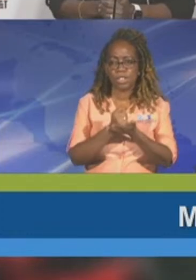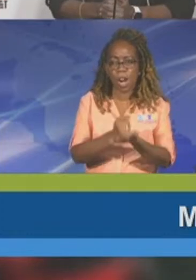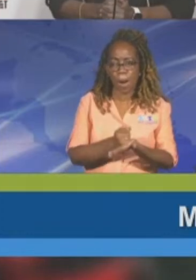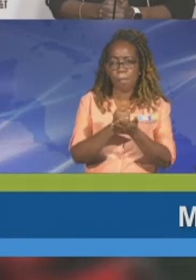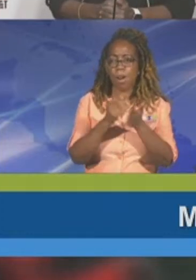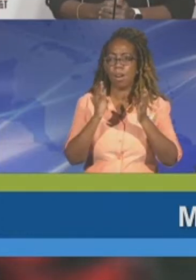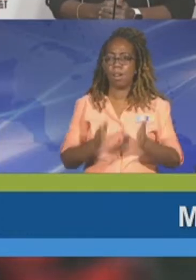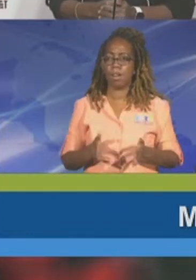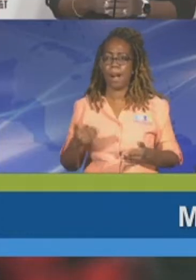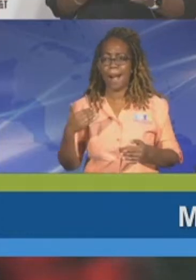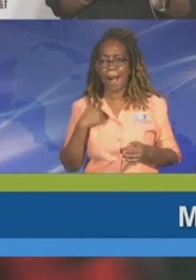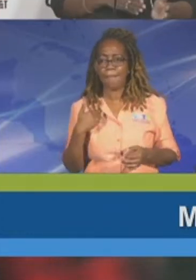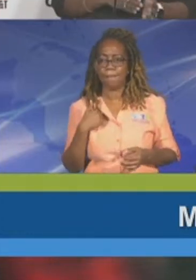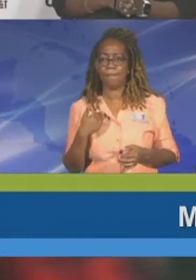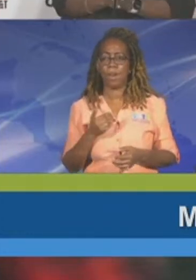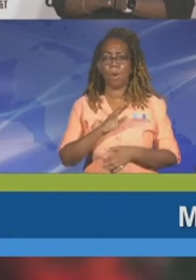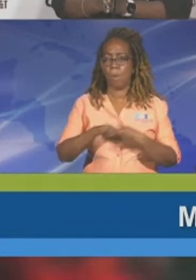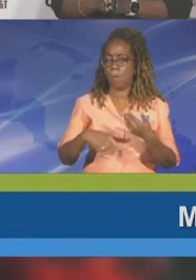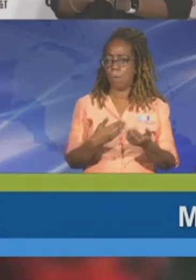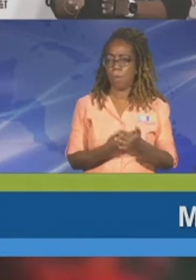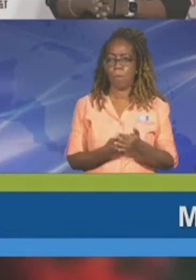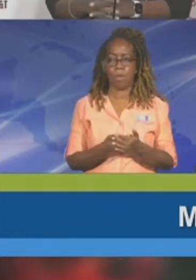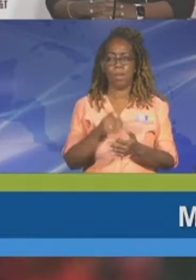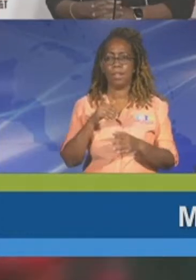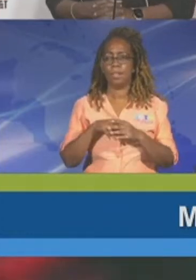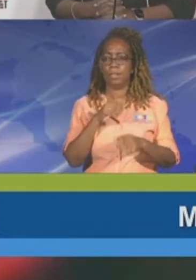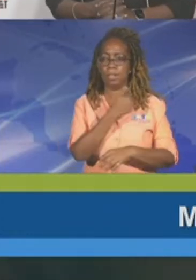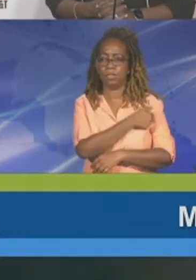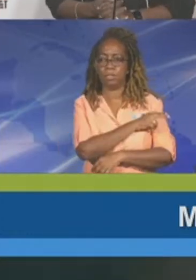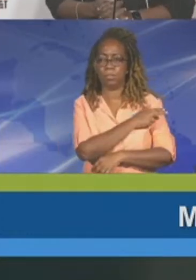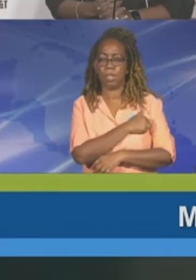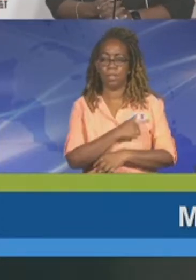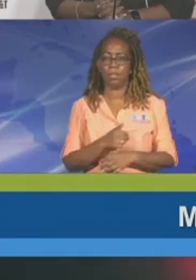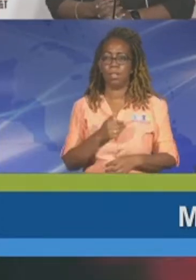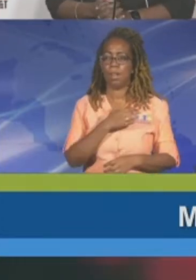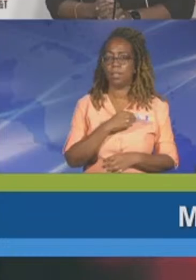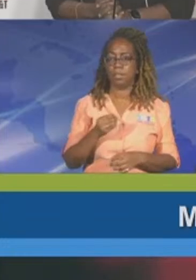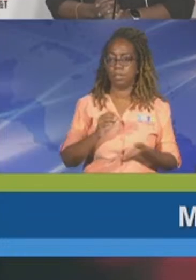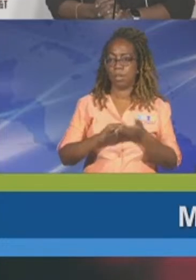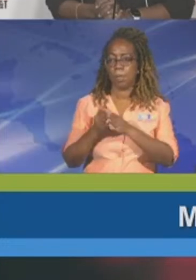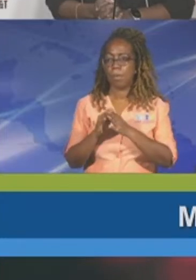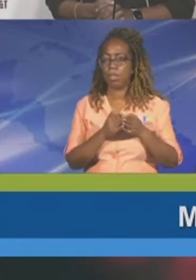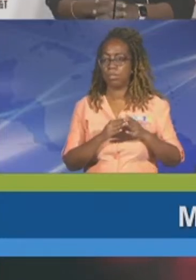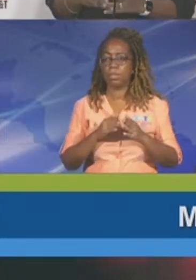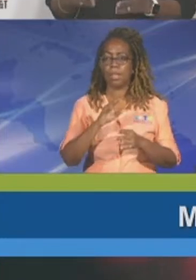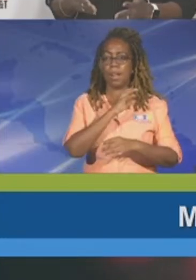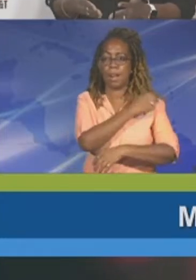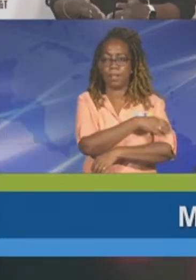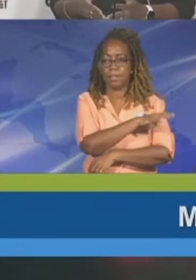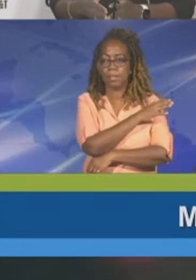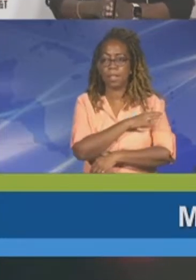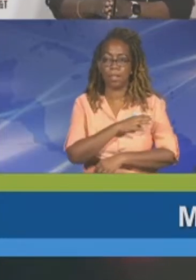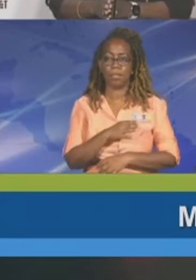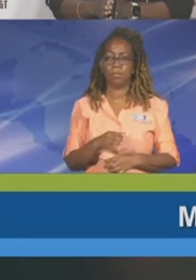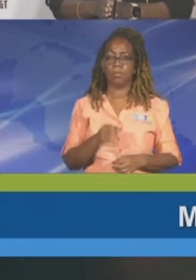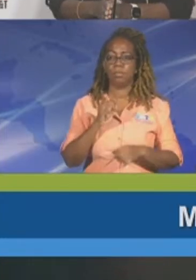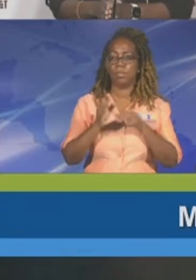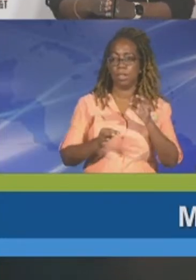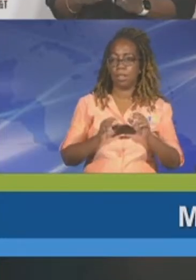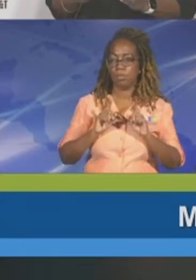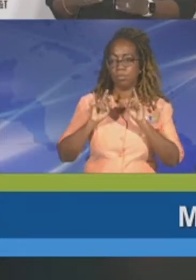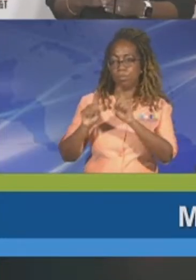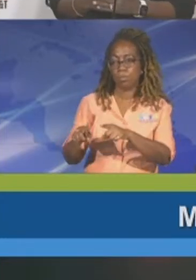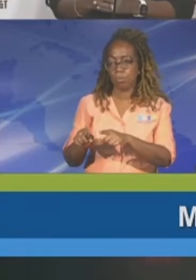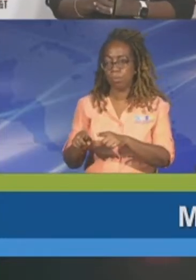all across the spectrum within the hospital setting and in the community clinics. So that once you present to one of those